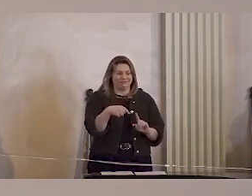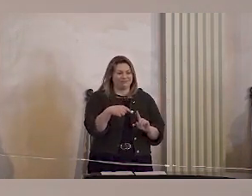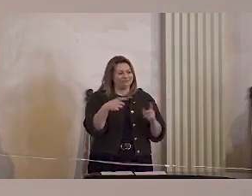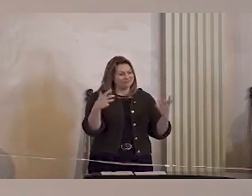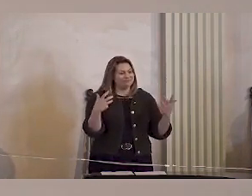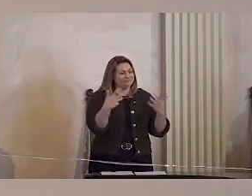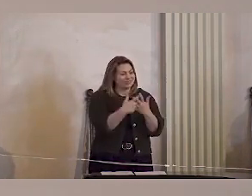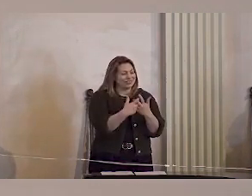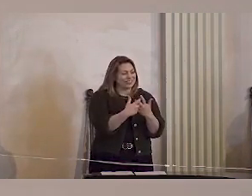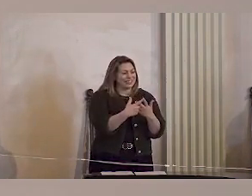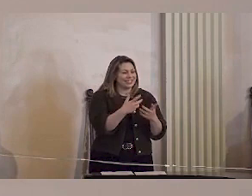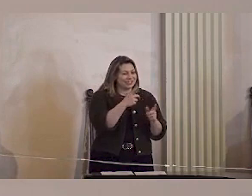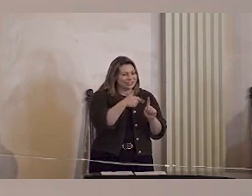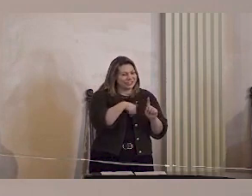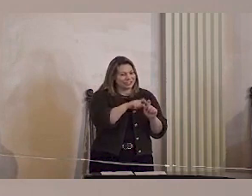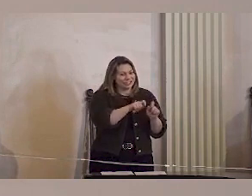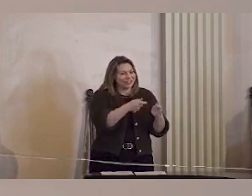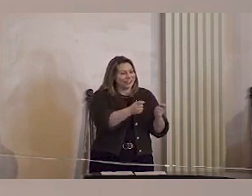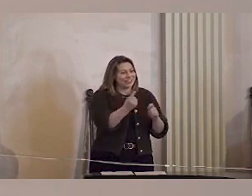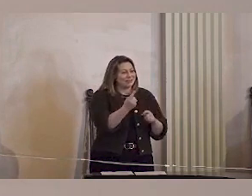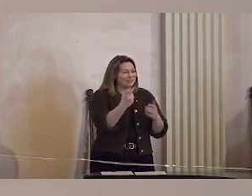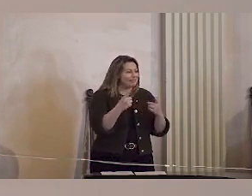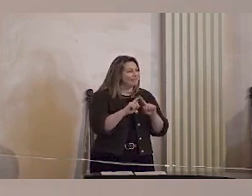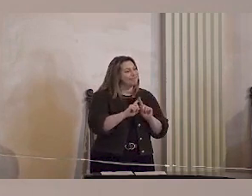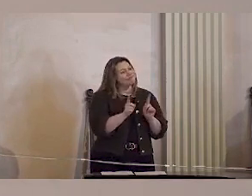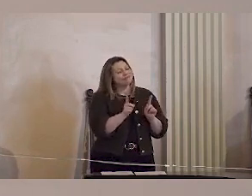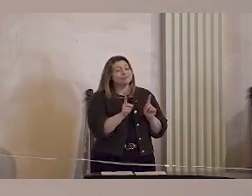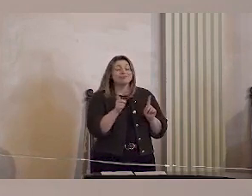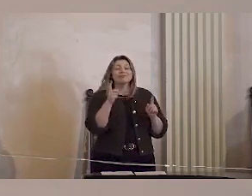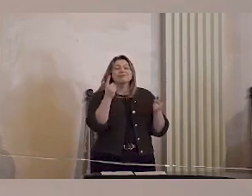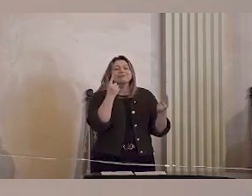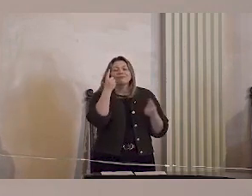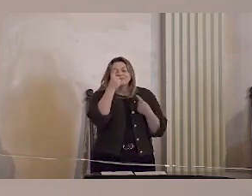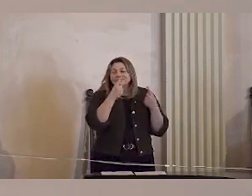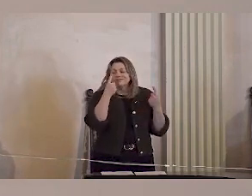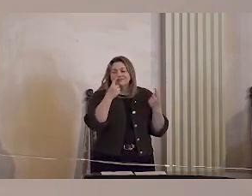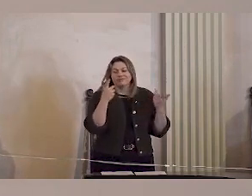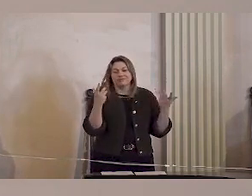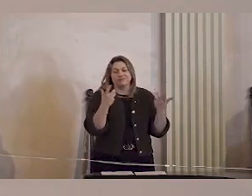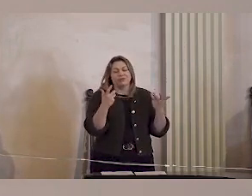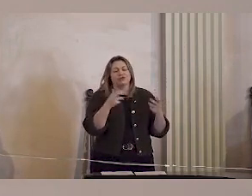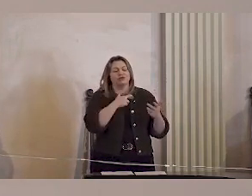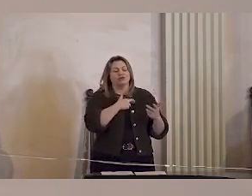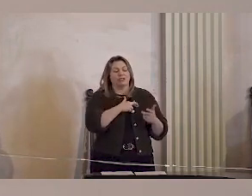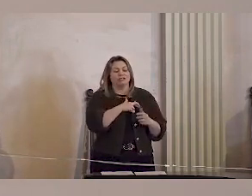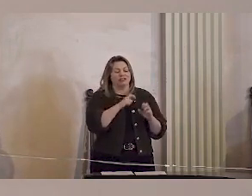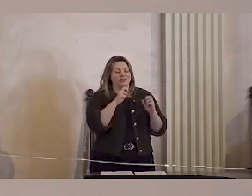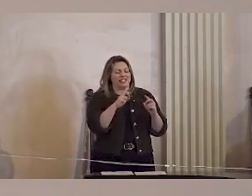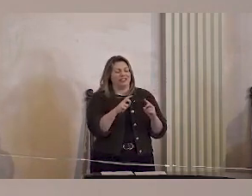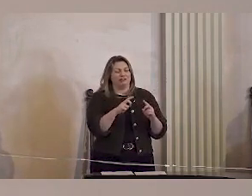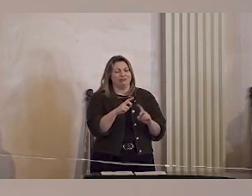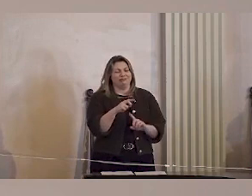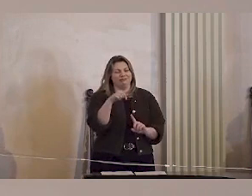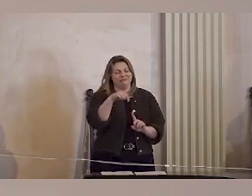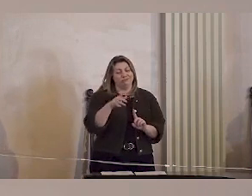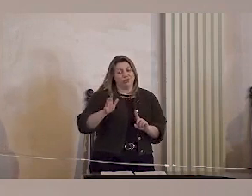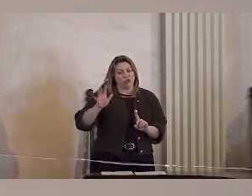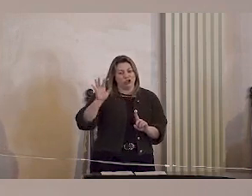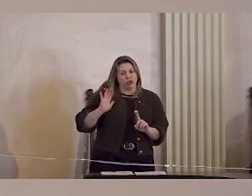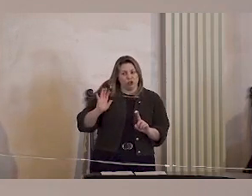try something a little different. And folks, if you think about what religious education sort of used to